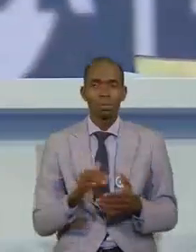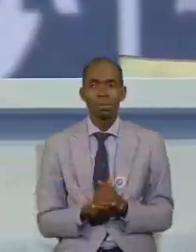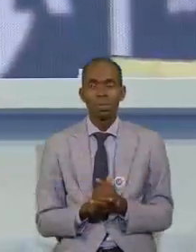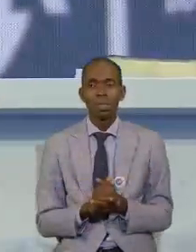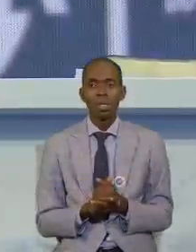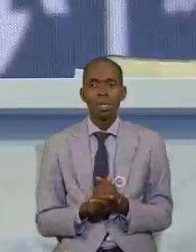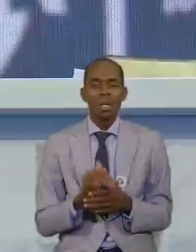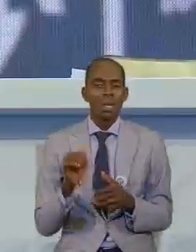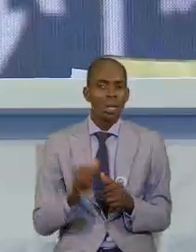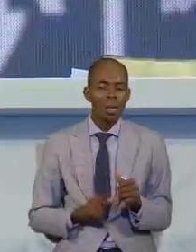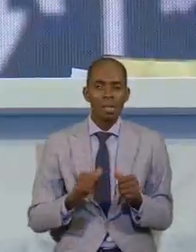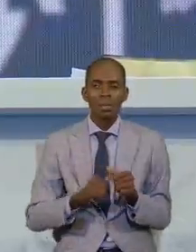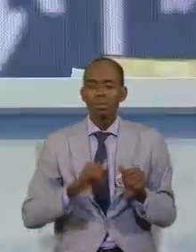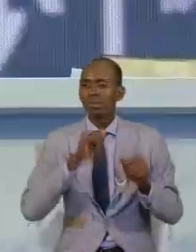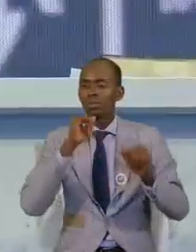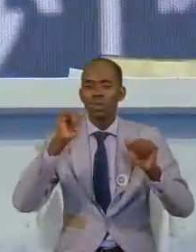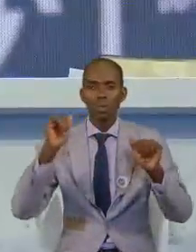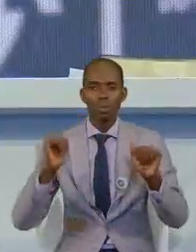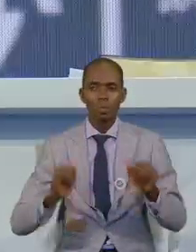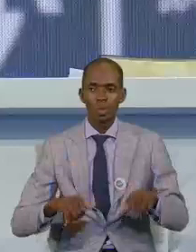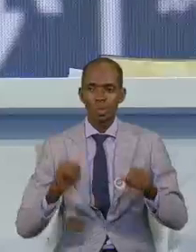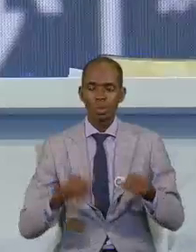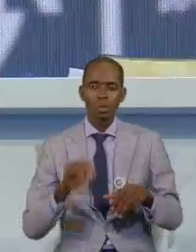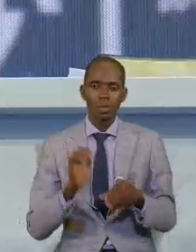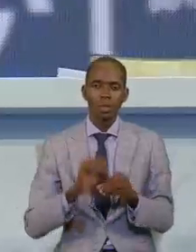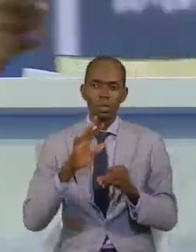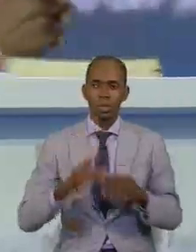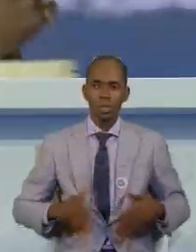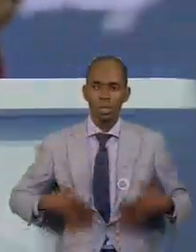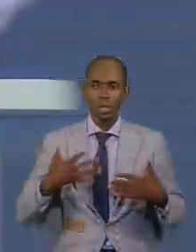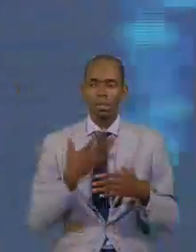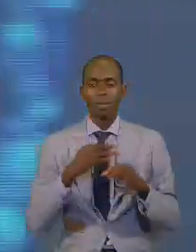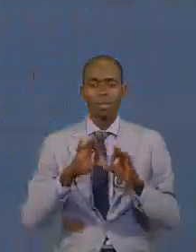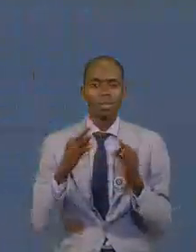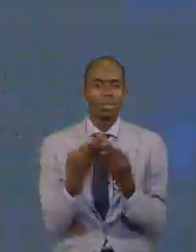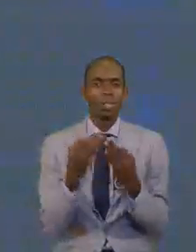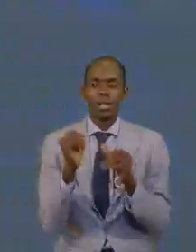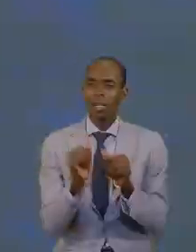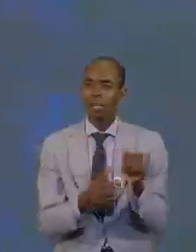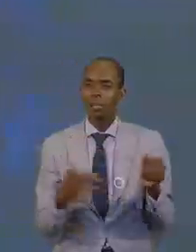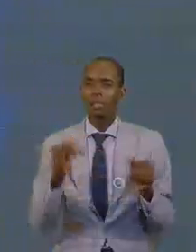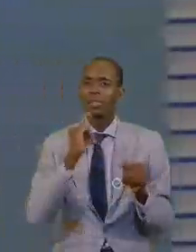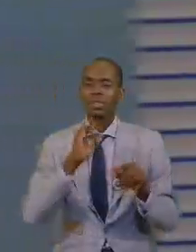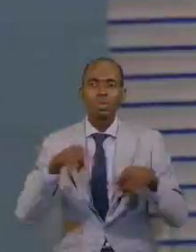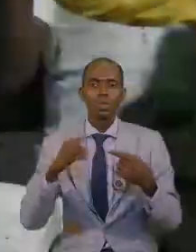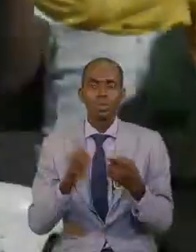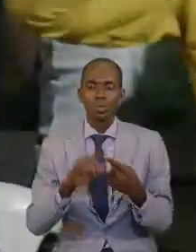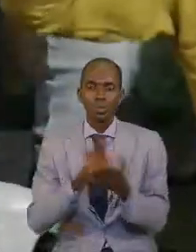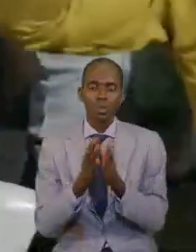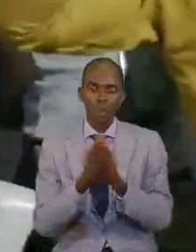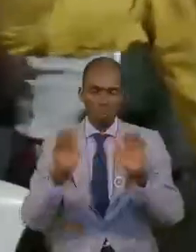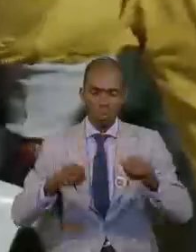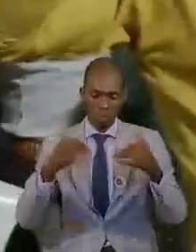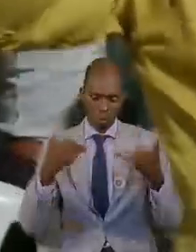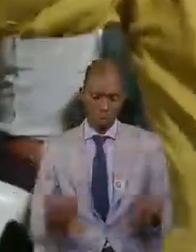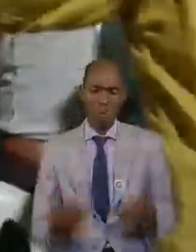Every impossibility in your life and family, everything is going to be possible tonight.